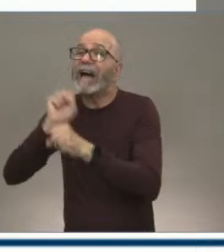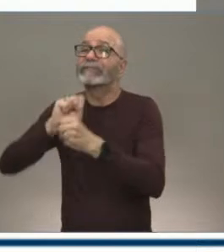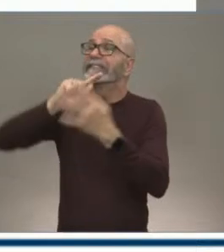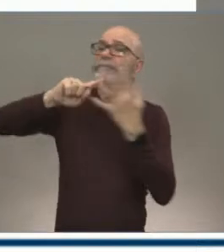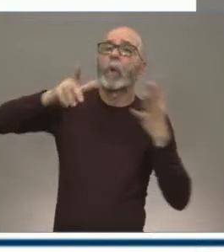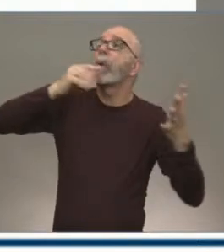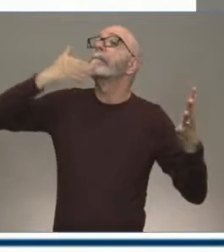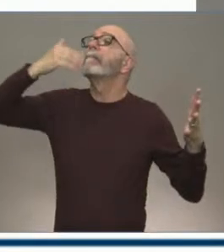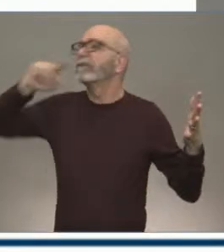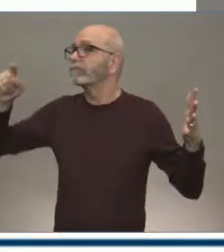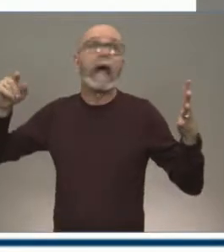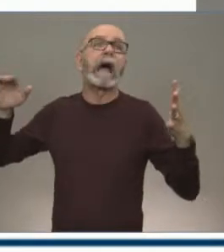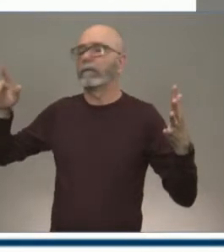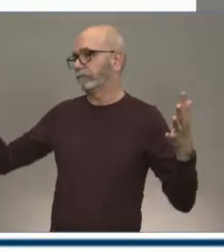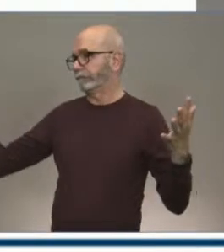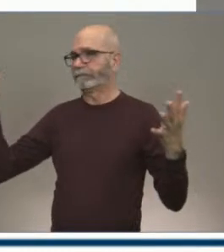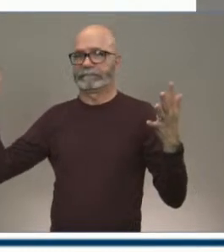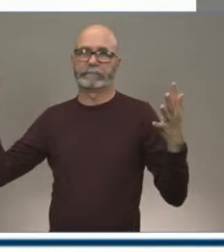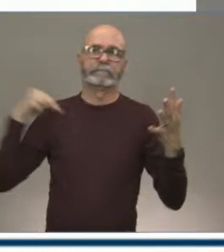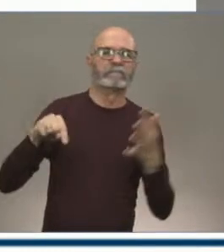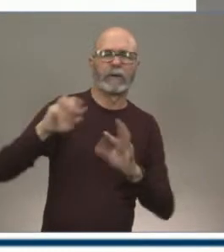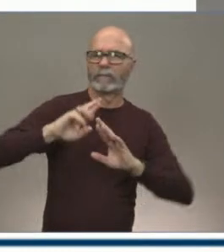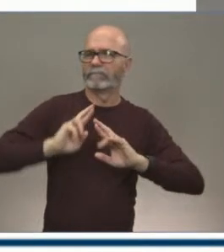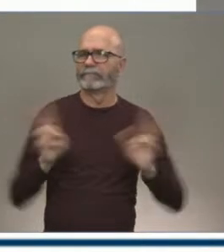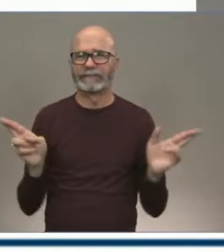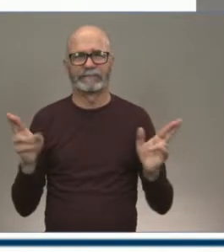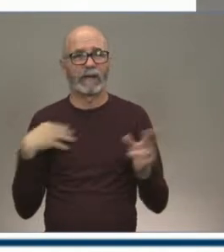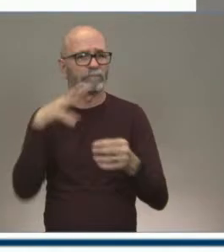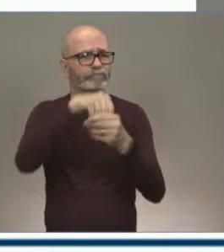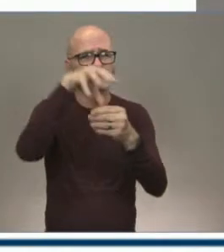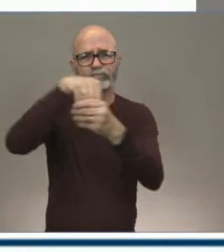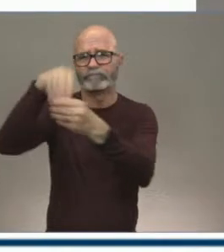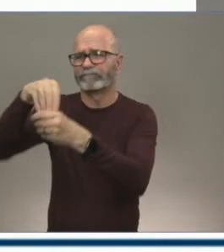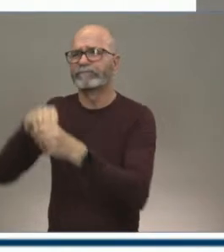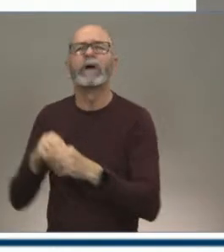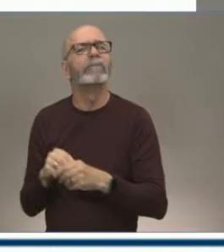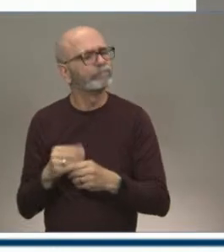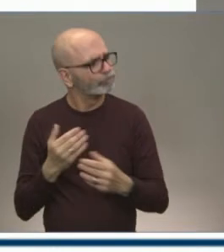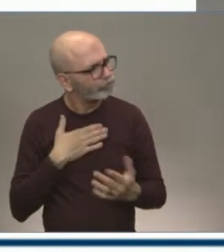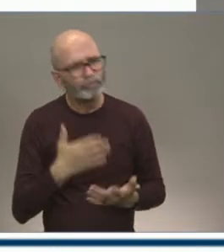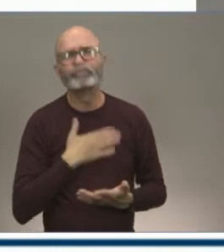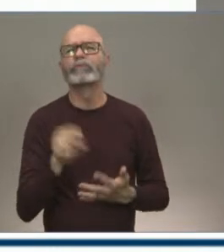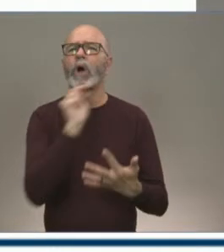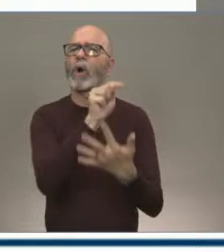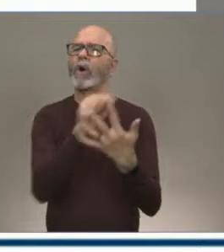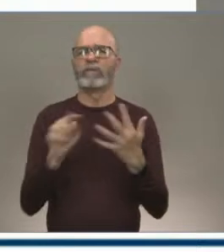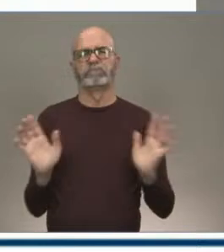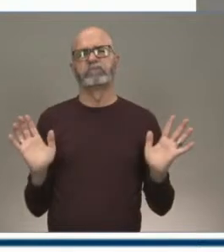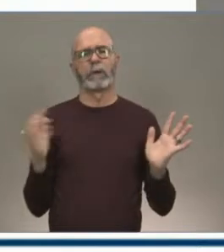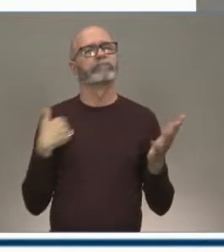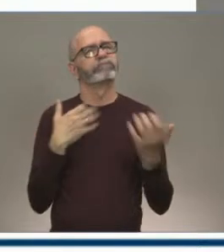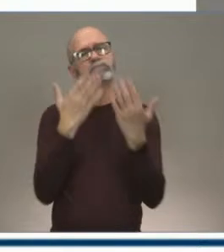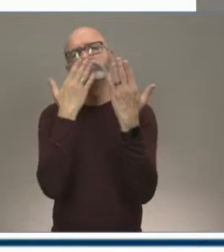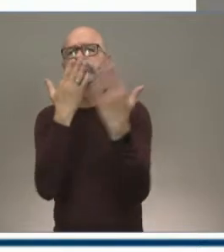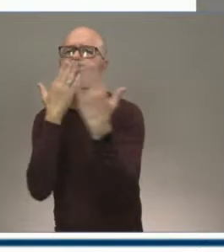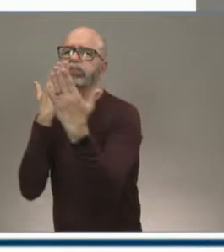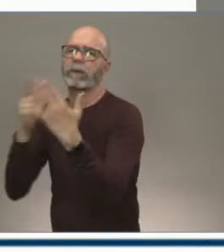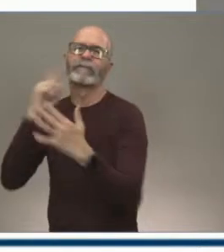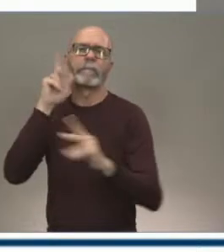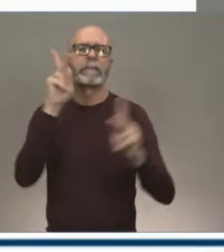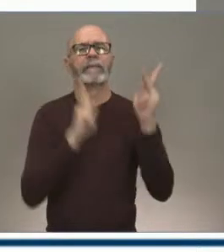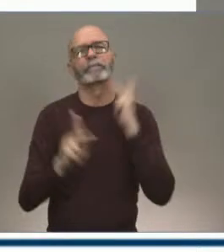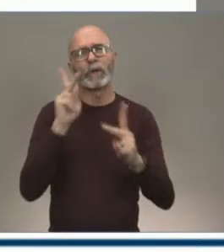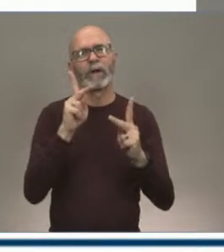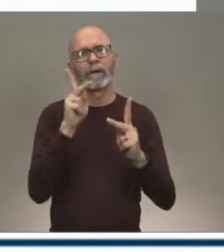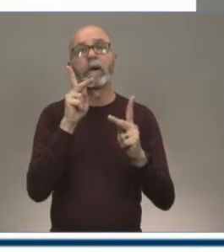looking to be involved in our clinics. And I'm encouraged, and I thank all the Nova Scotians who are doing that. It's yet another way